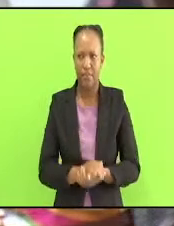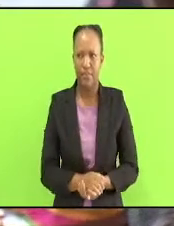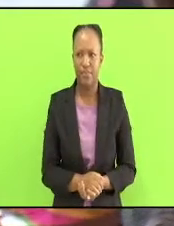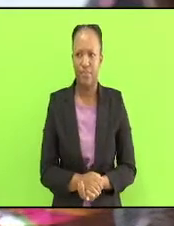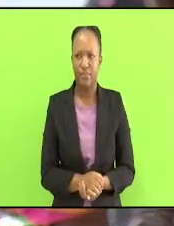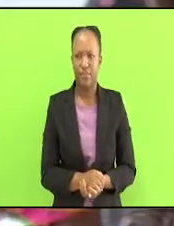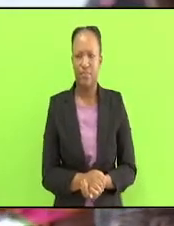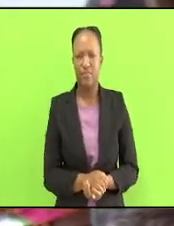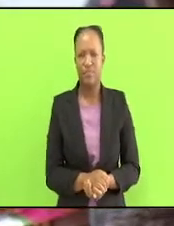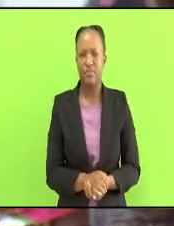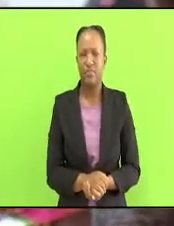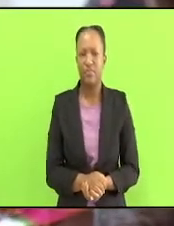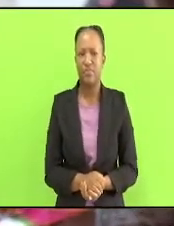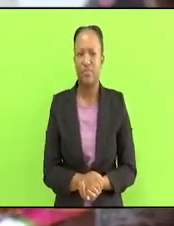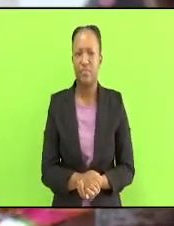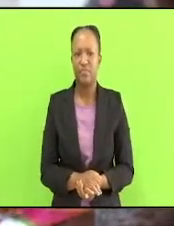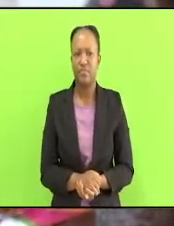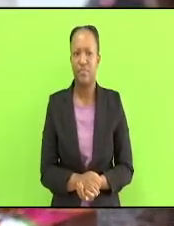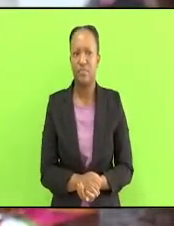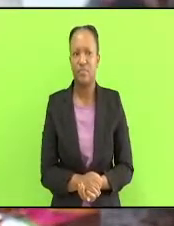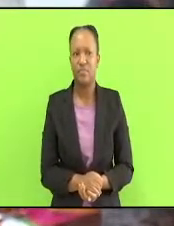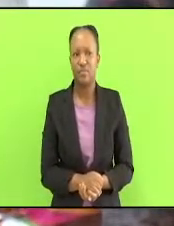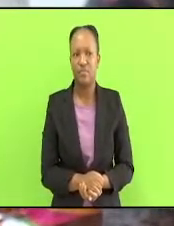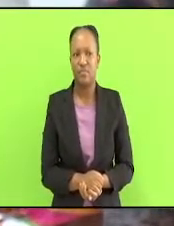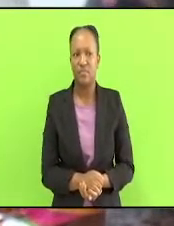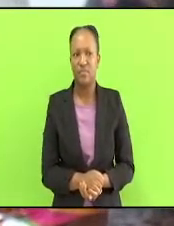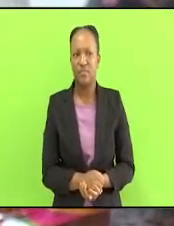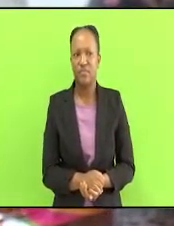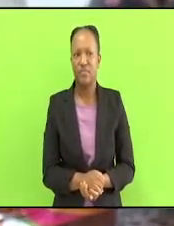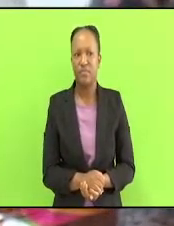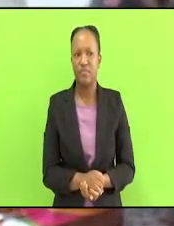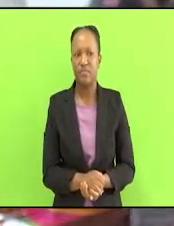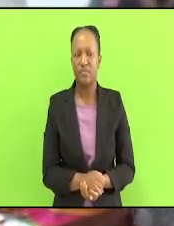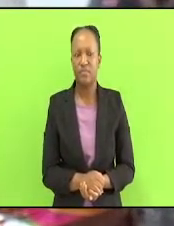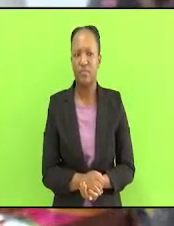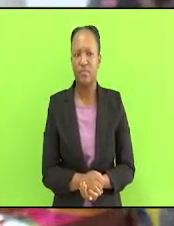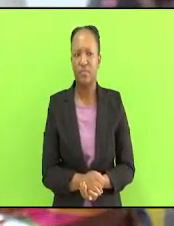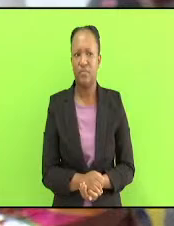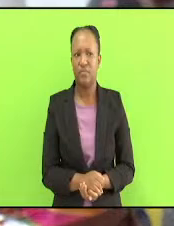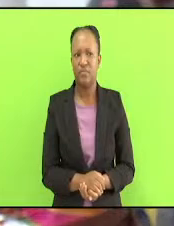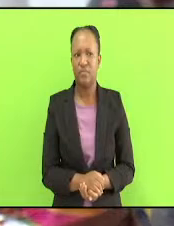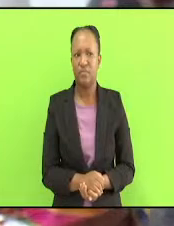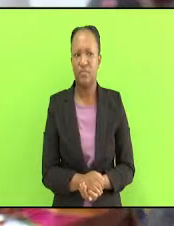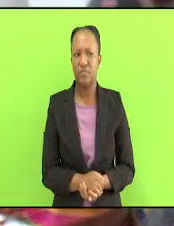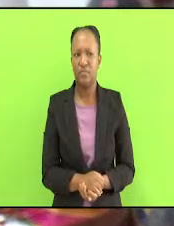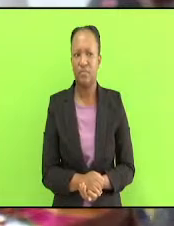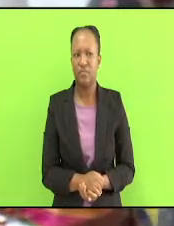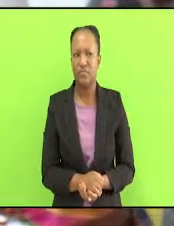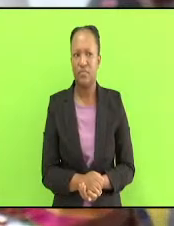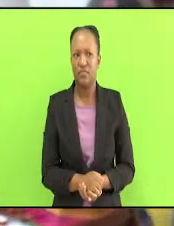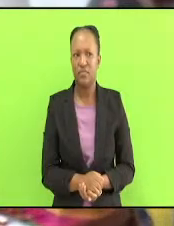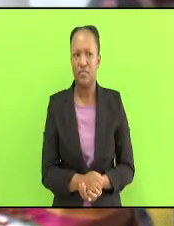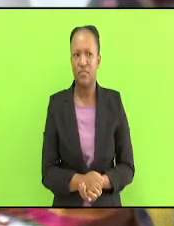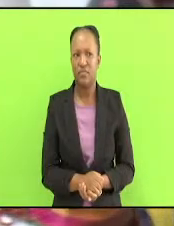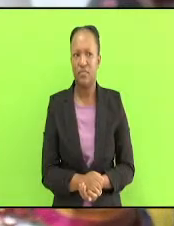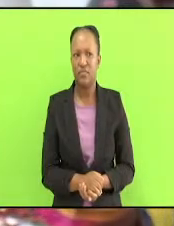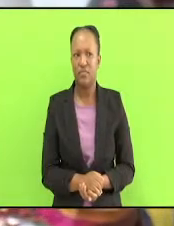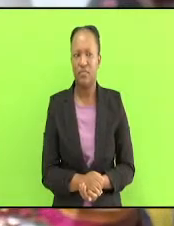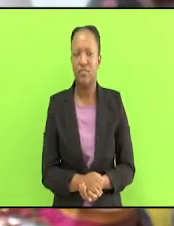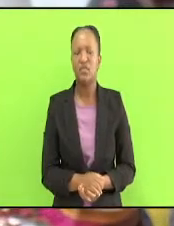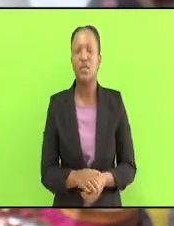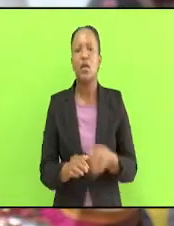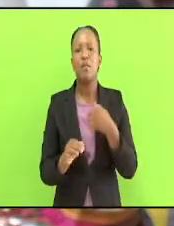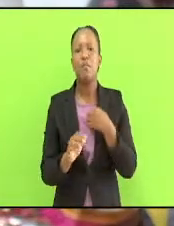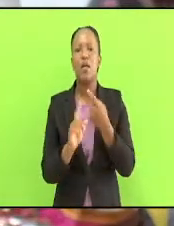gore ba dula mo dinageng tse dinnyane tse di islands. Bagolo nna ke tlhaga ke le Zeerust le se ke la Mangala under Ward